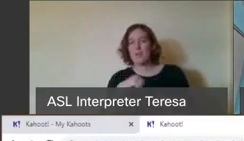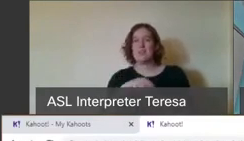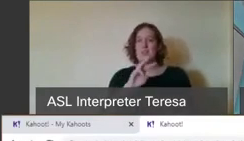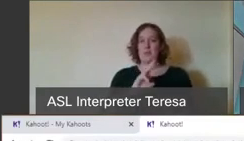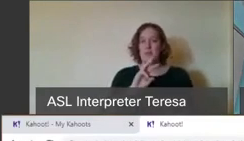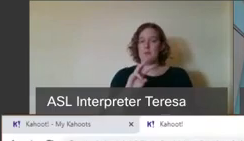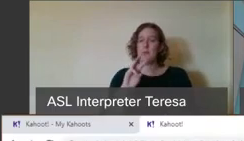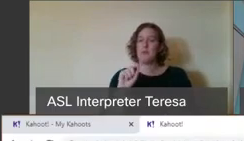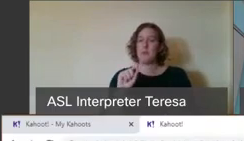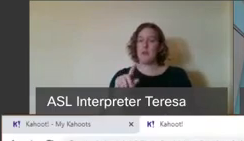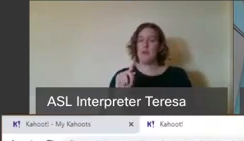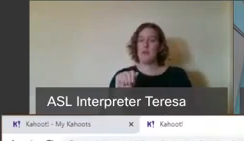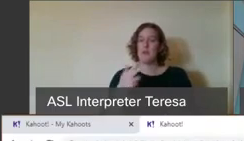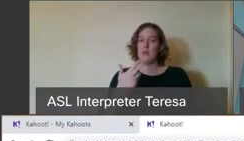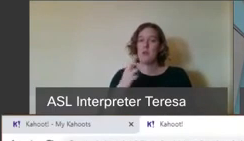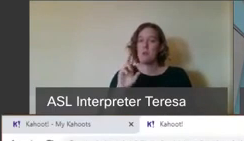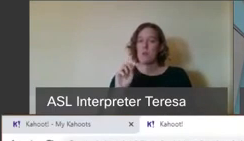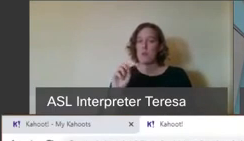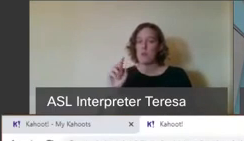www.kahoot.it. That's